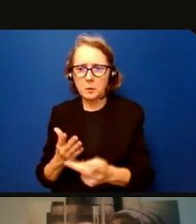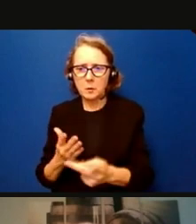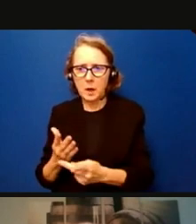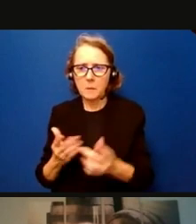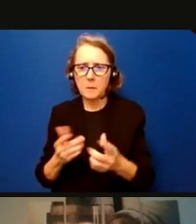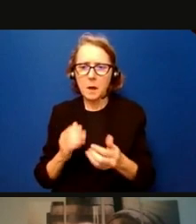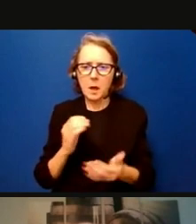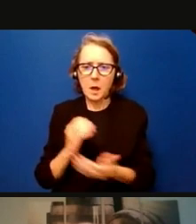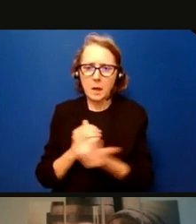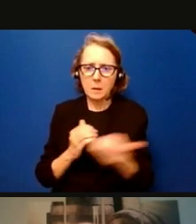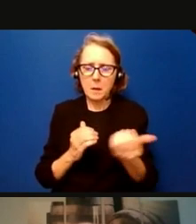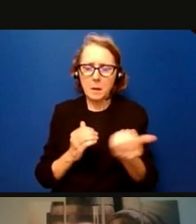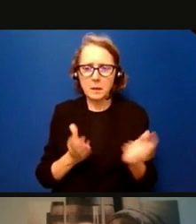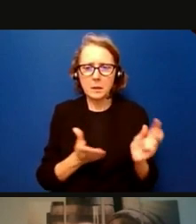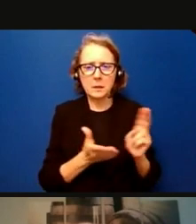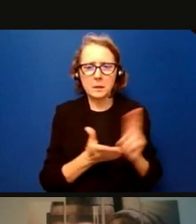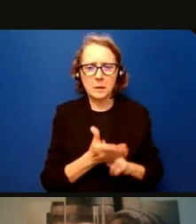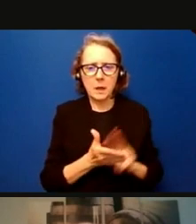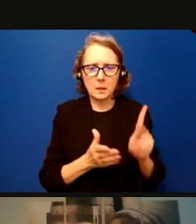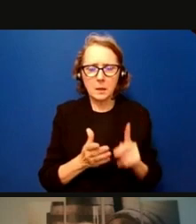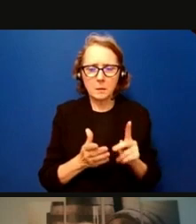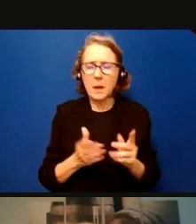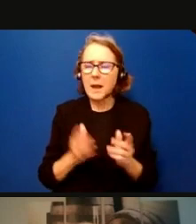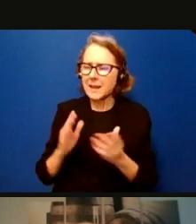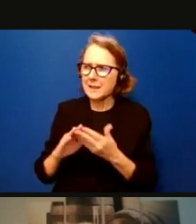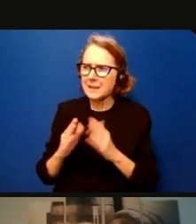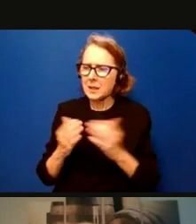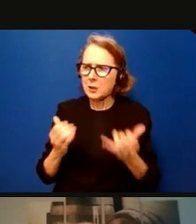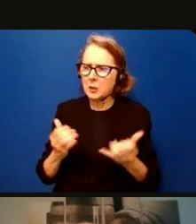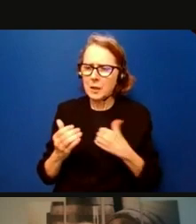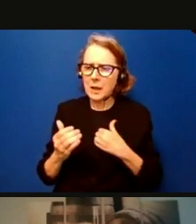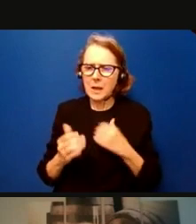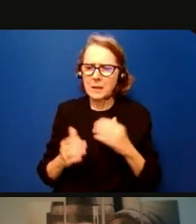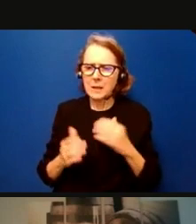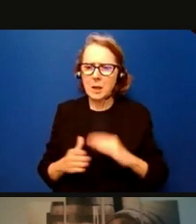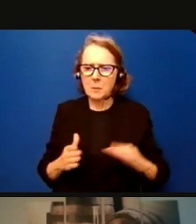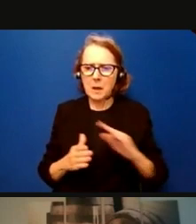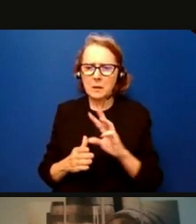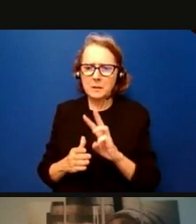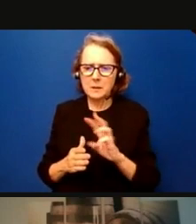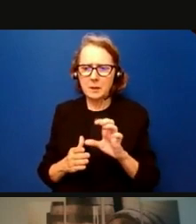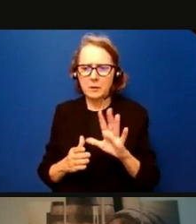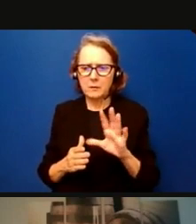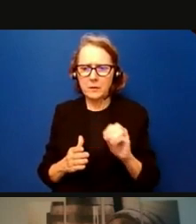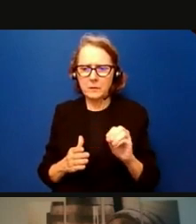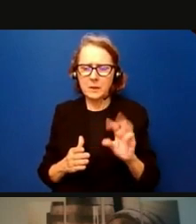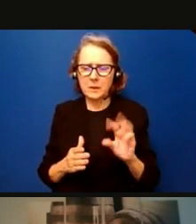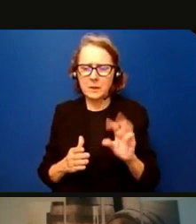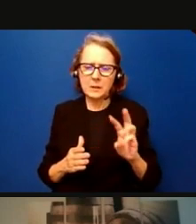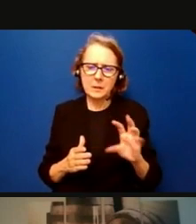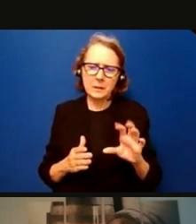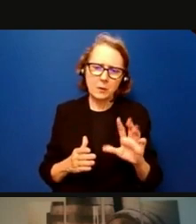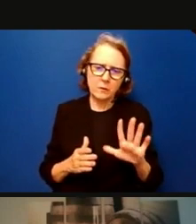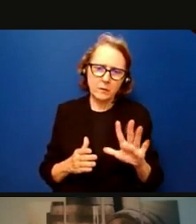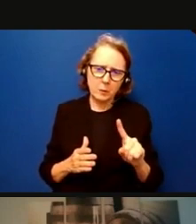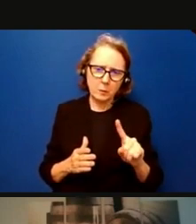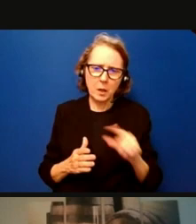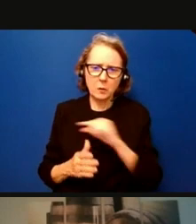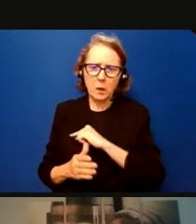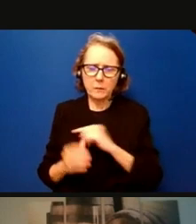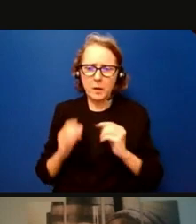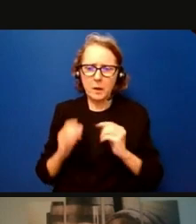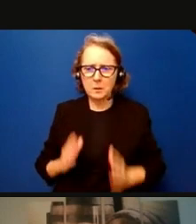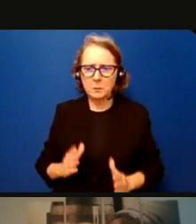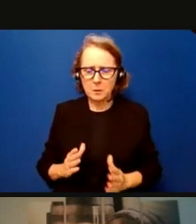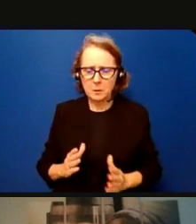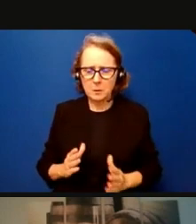into, which I believe the city currently has about 650, I think it's 651 qualifying customers.